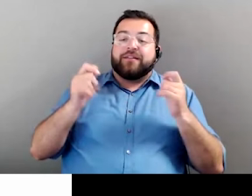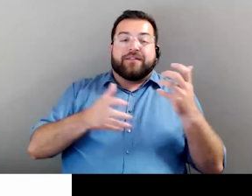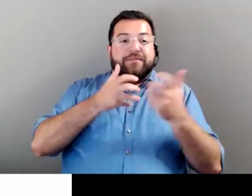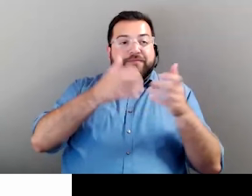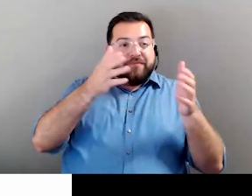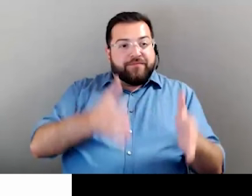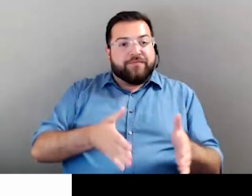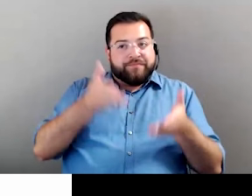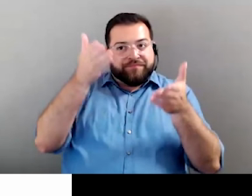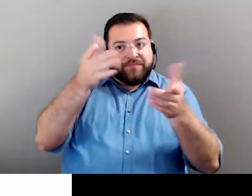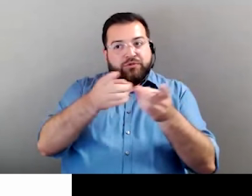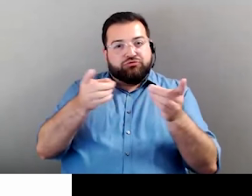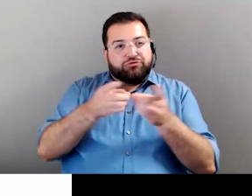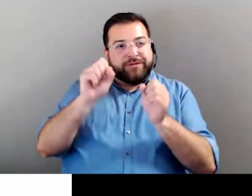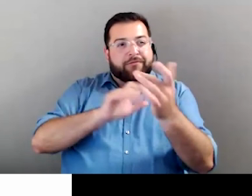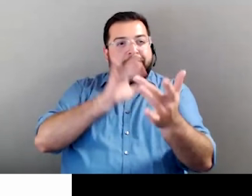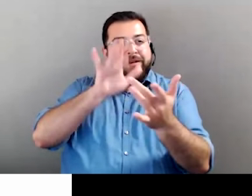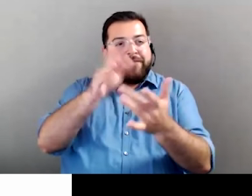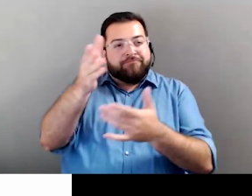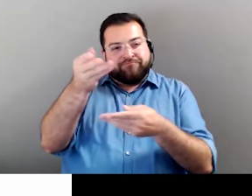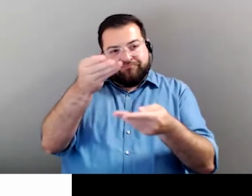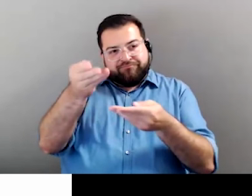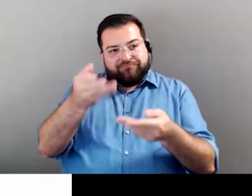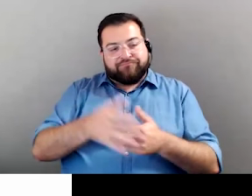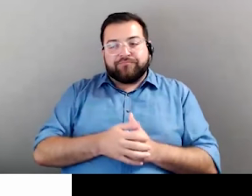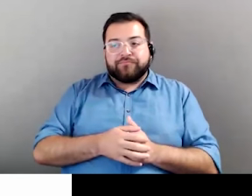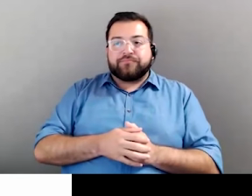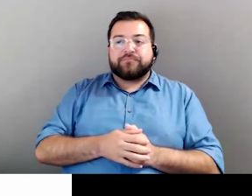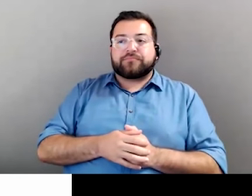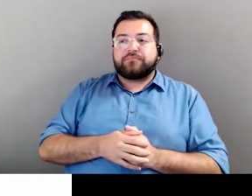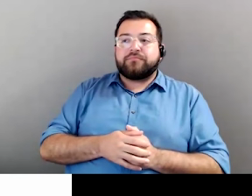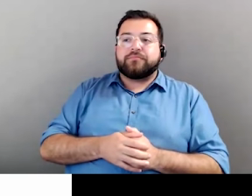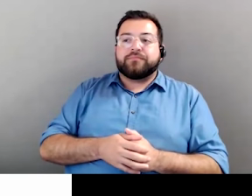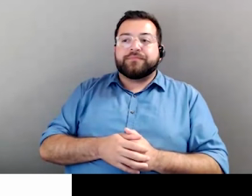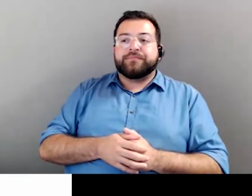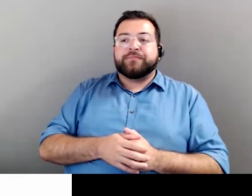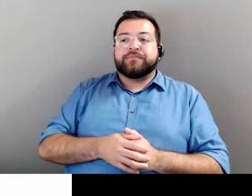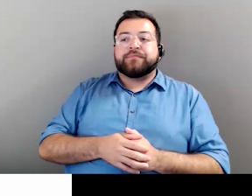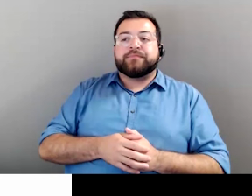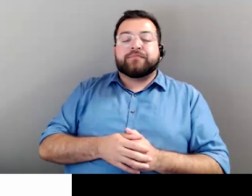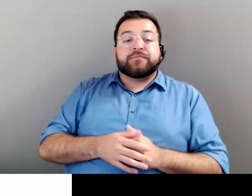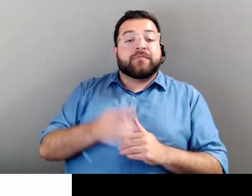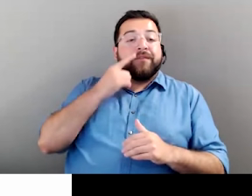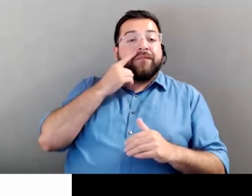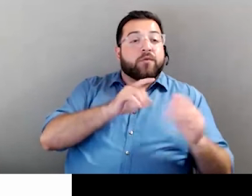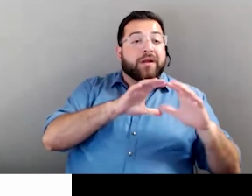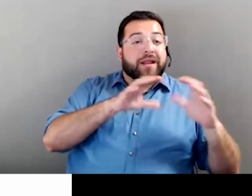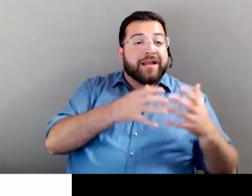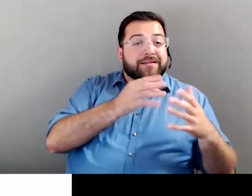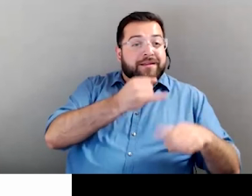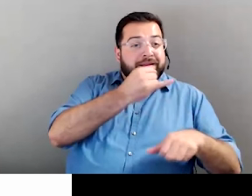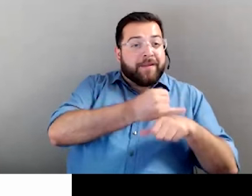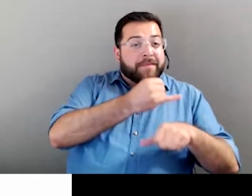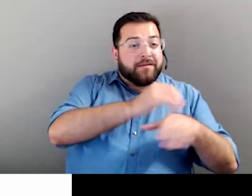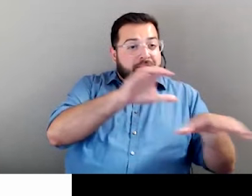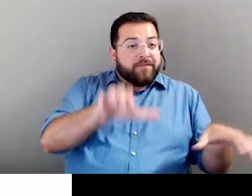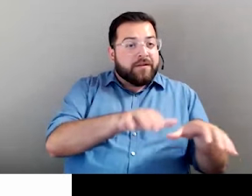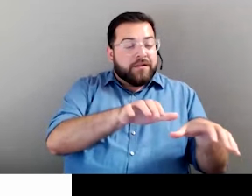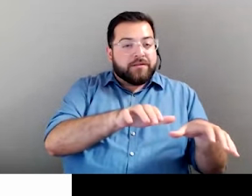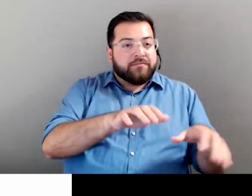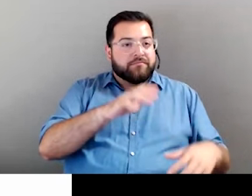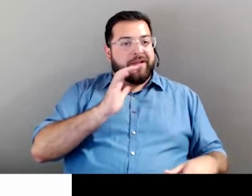them. And so let's see, for classes and campus activities, our campus must allow the